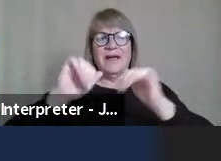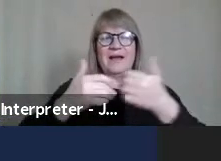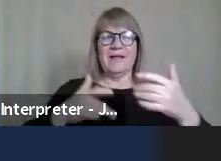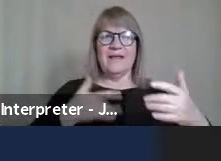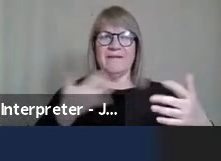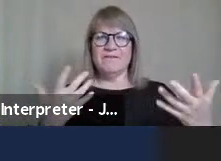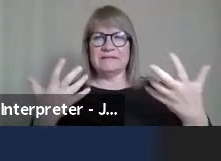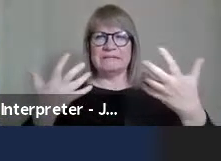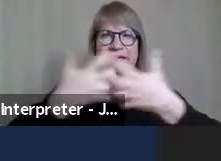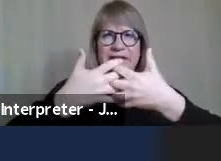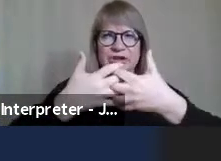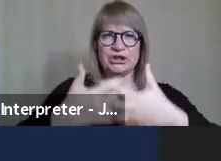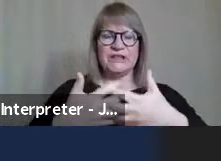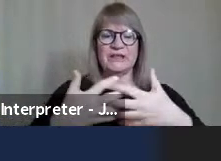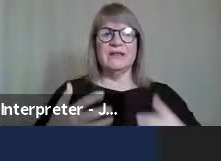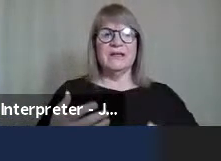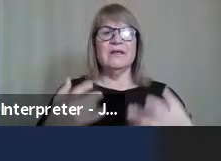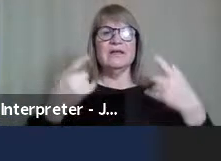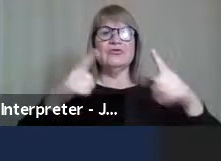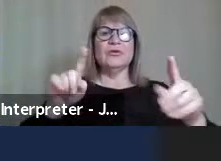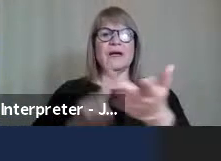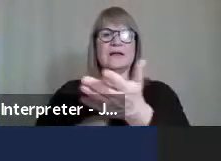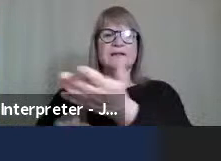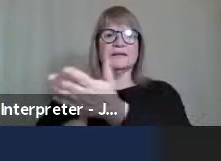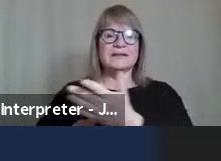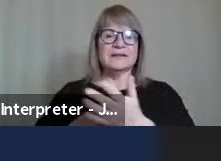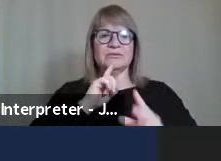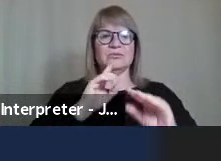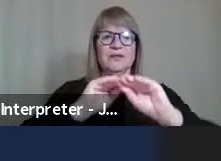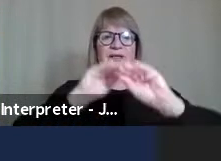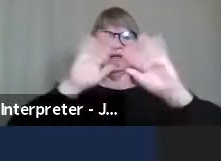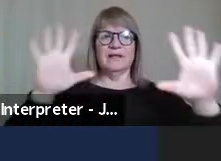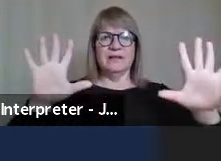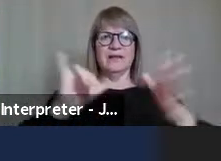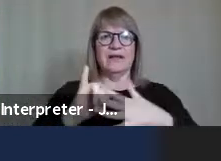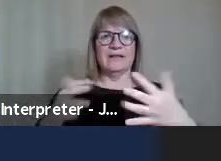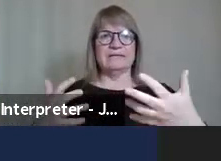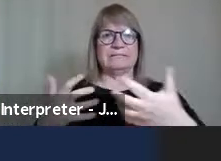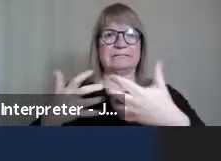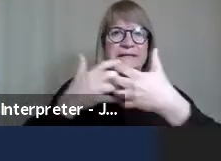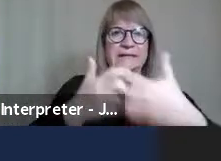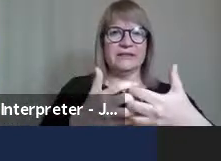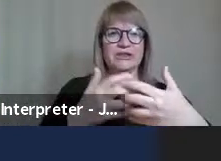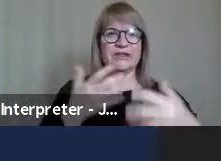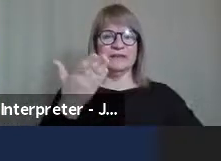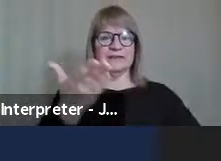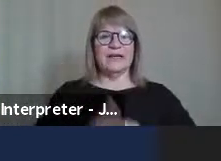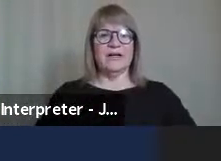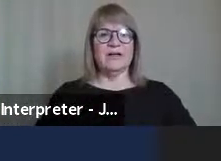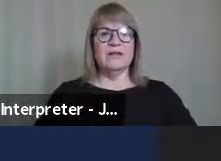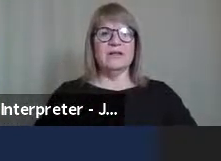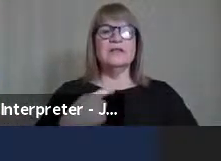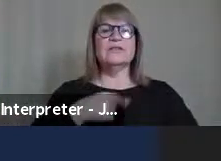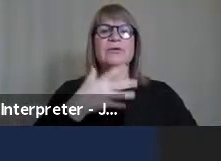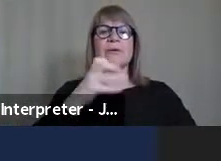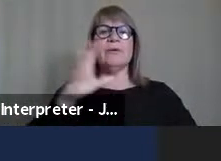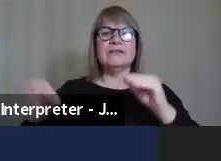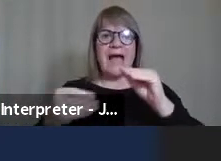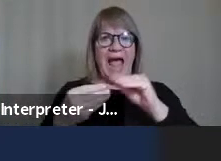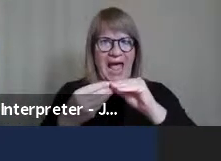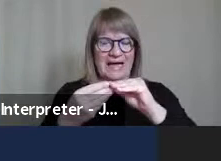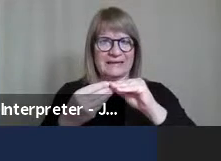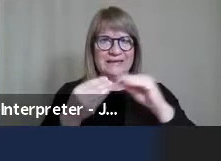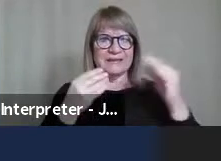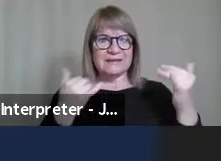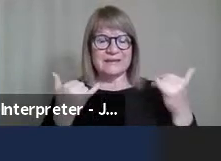and we definitely um through our discussion it became very clear of the synergy that was there and so what we'd like to add to the conversation